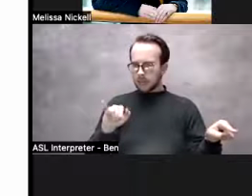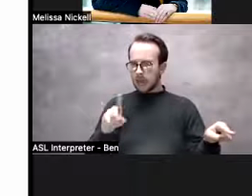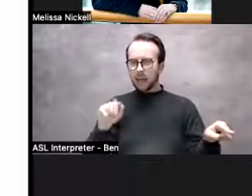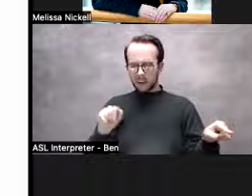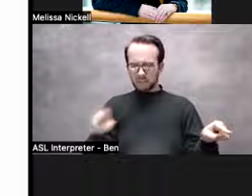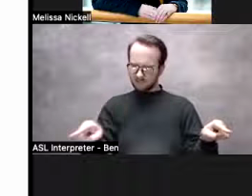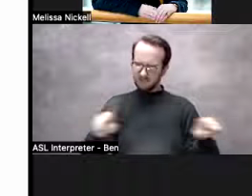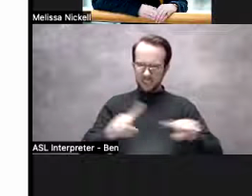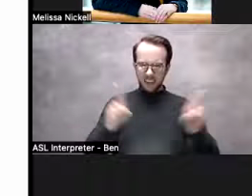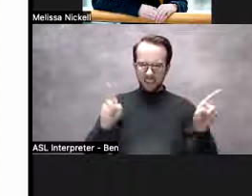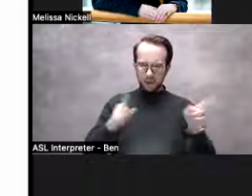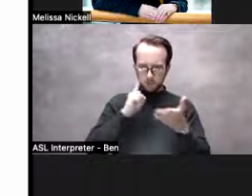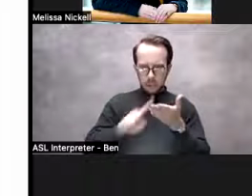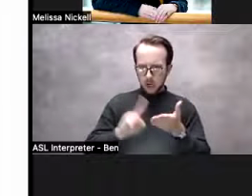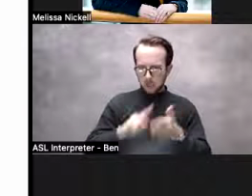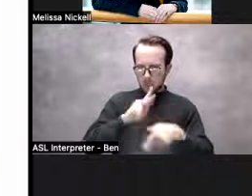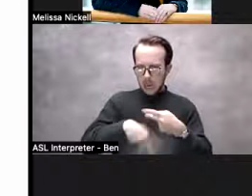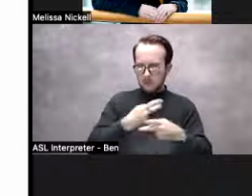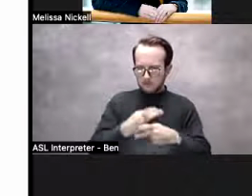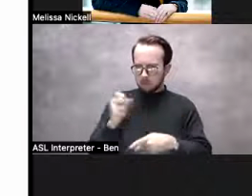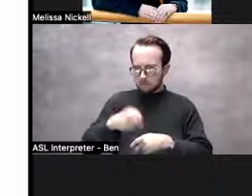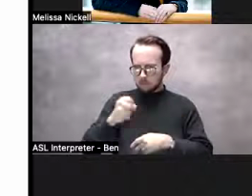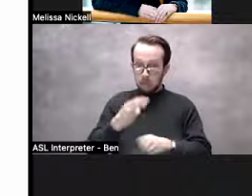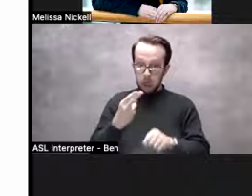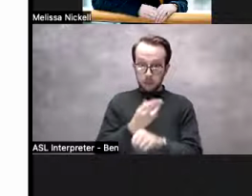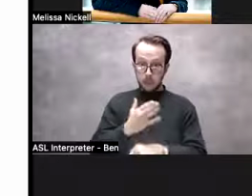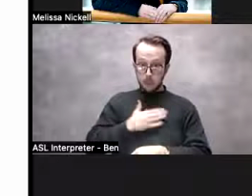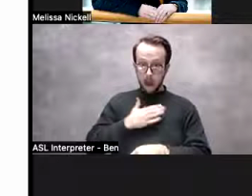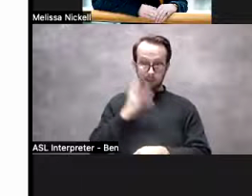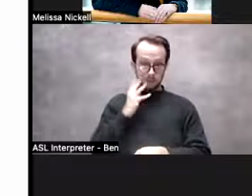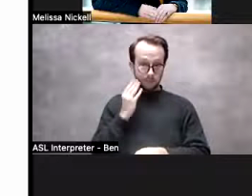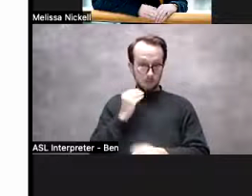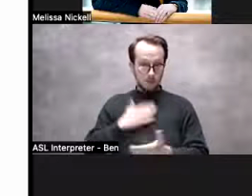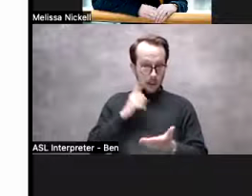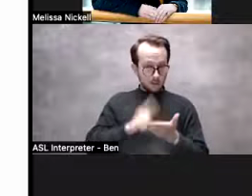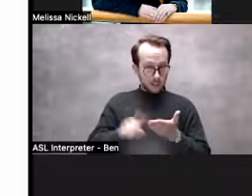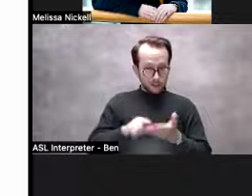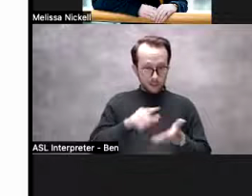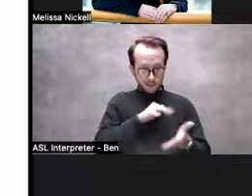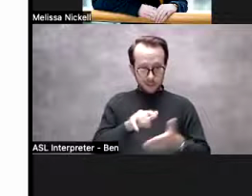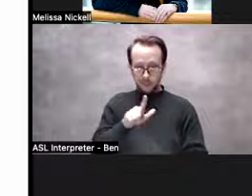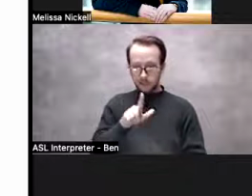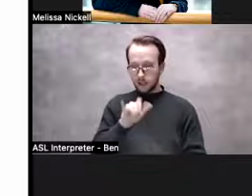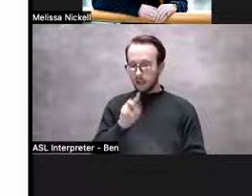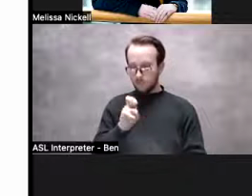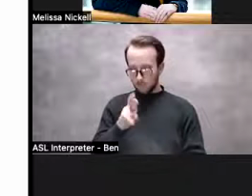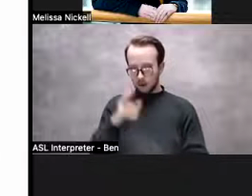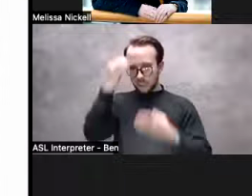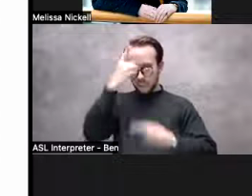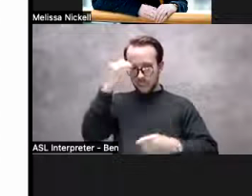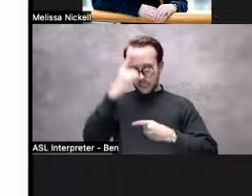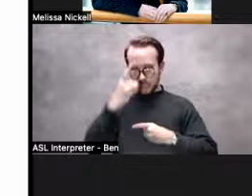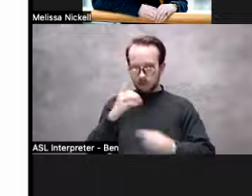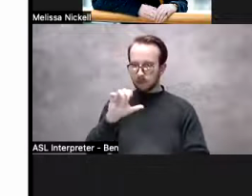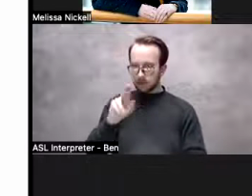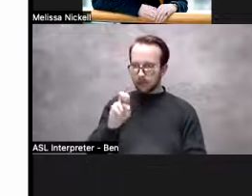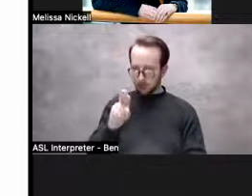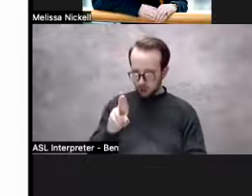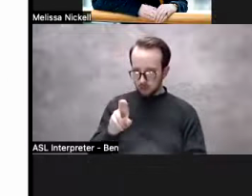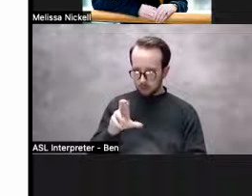but just using my own research, for example, I study liver disease and including liver cancer.